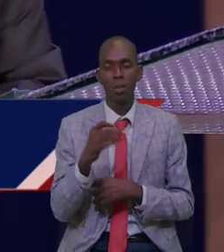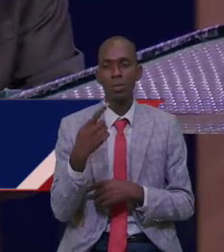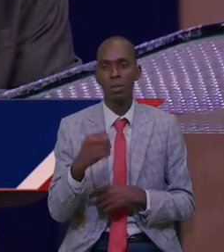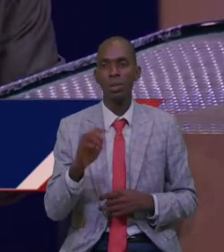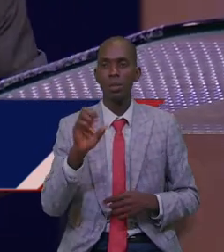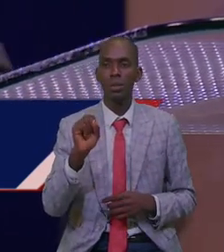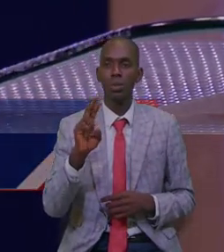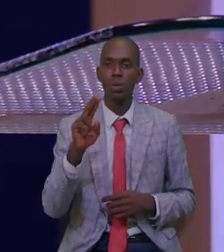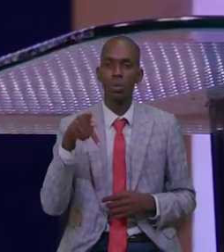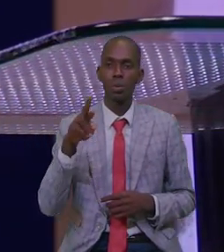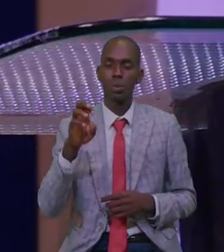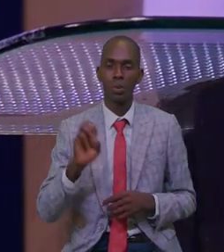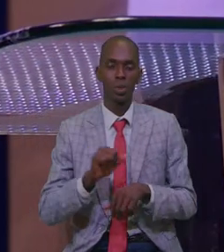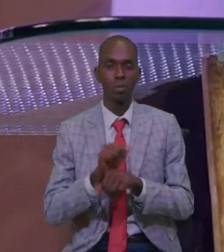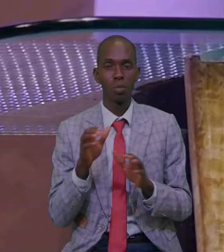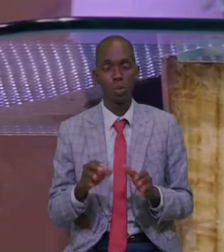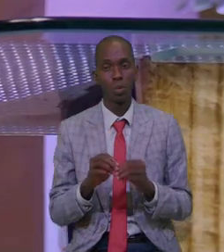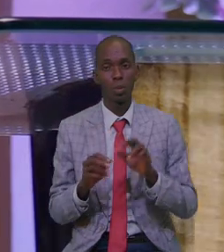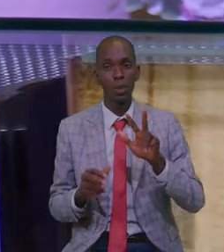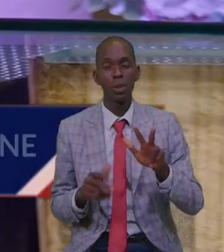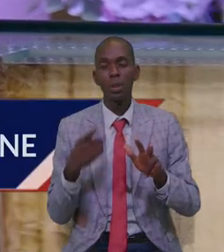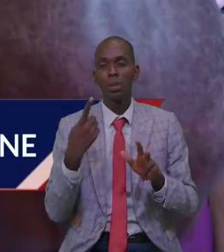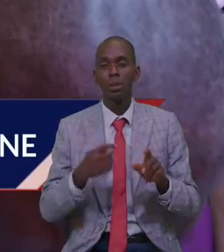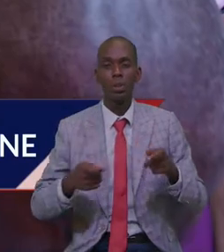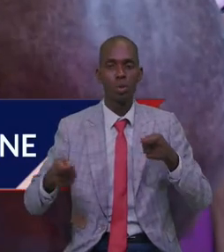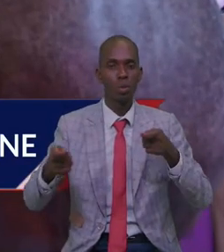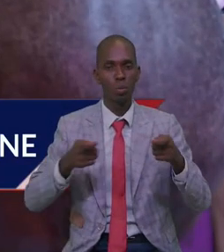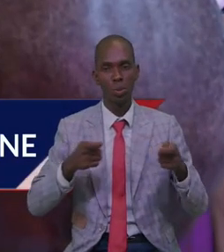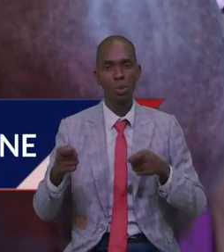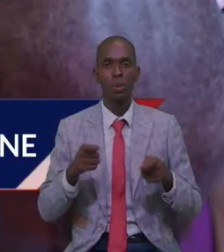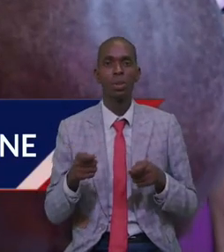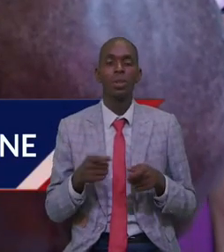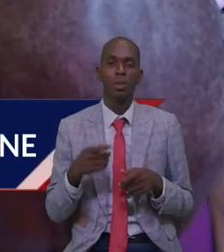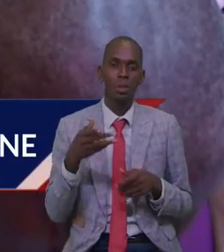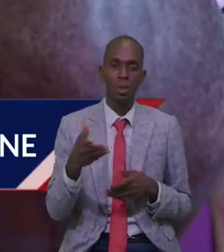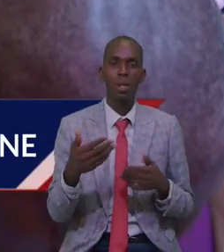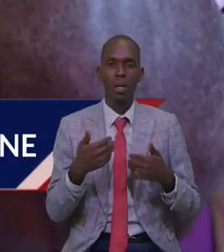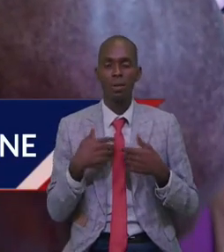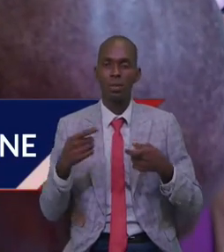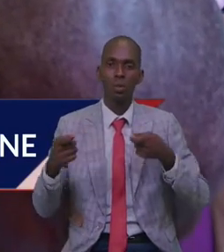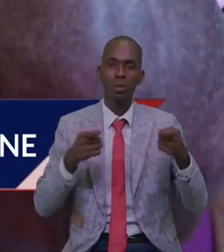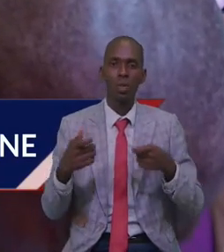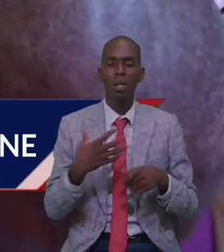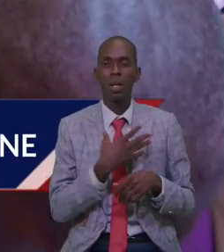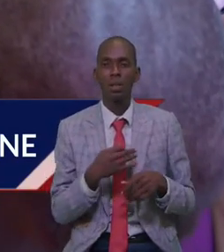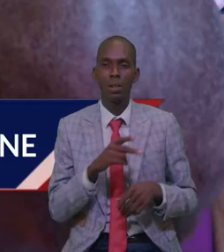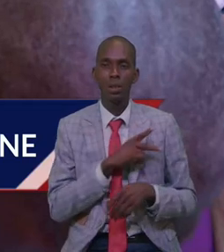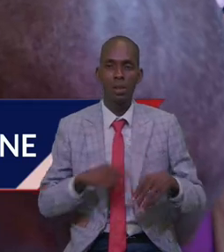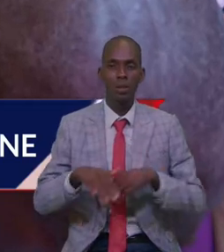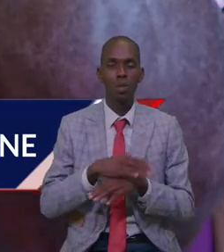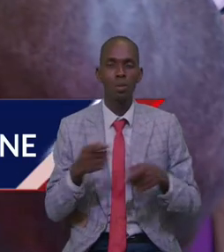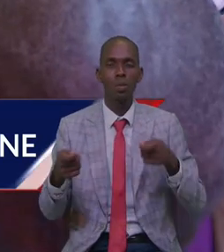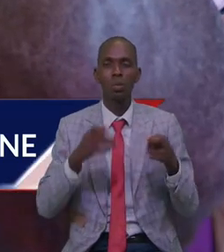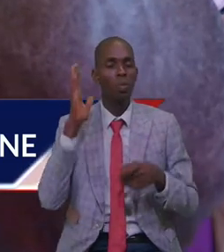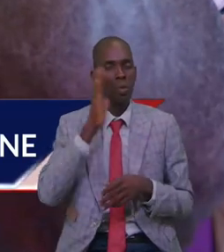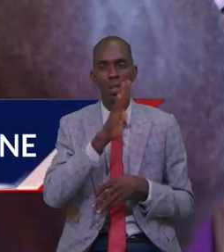We're looking at number three, the dominion. He'll have a dominion. He'll have a kingdom. And his kingdom and dominion will never come to